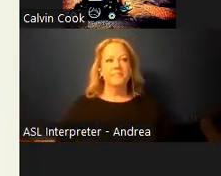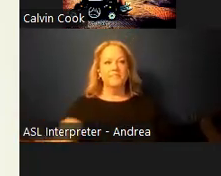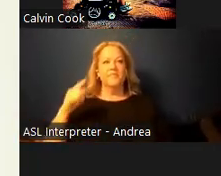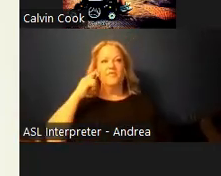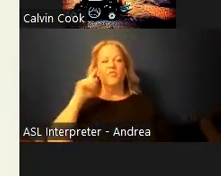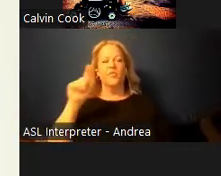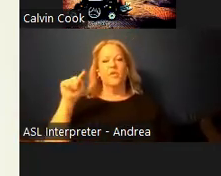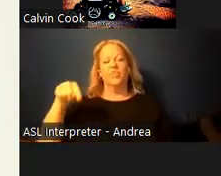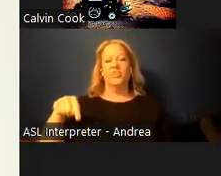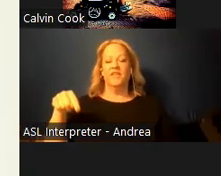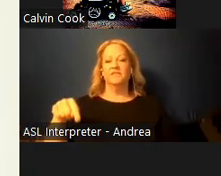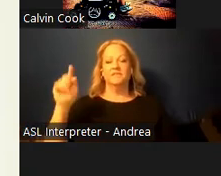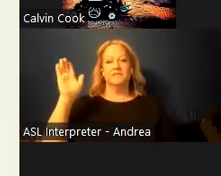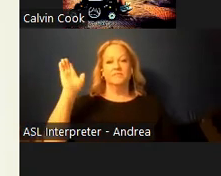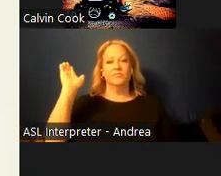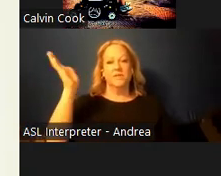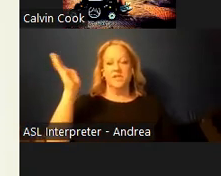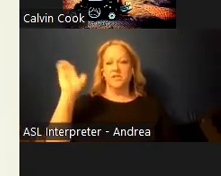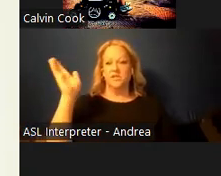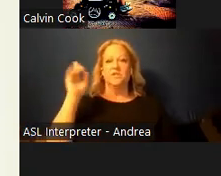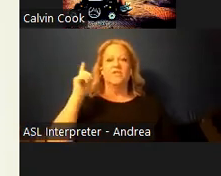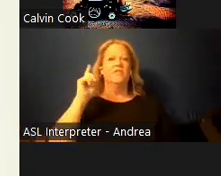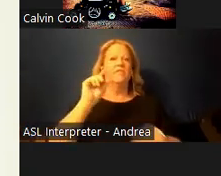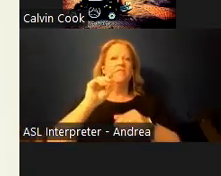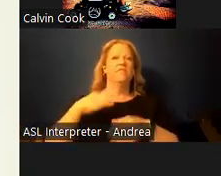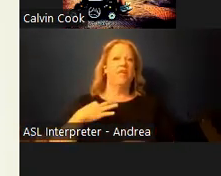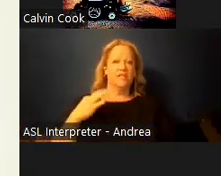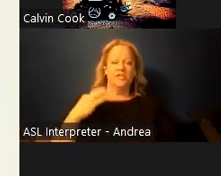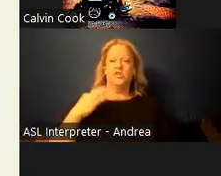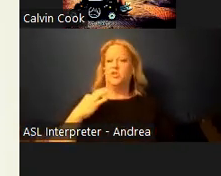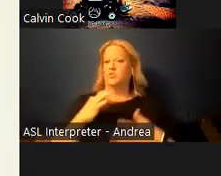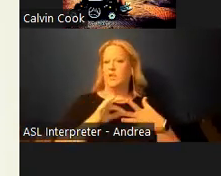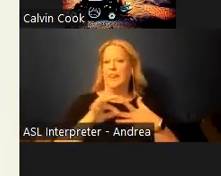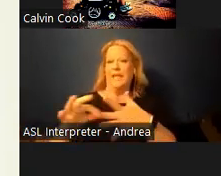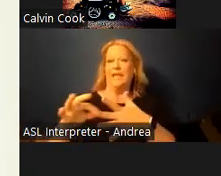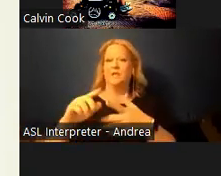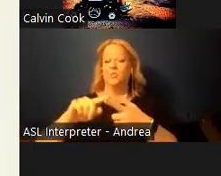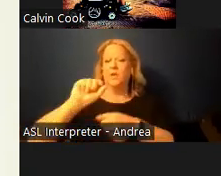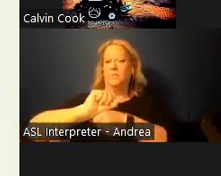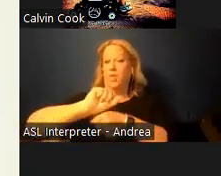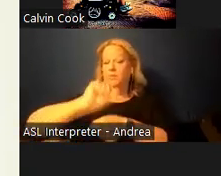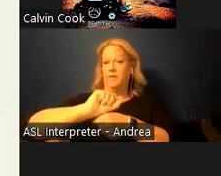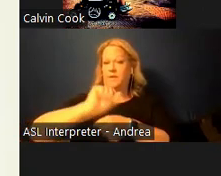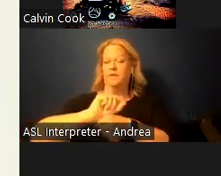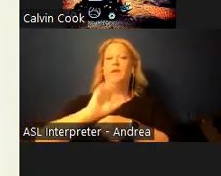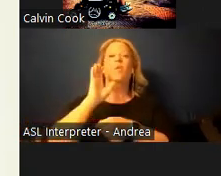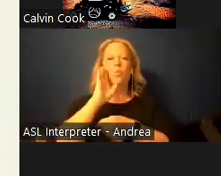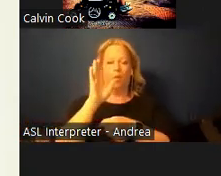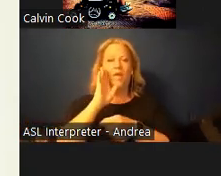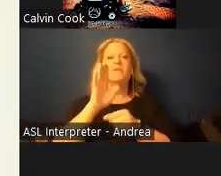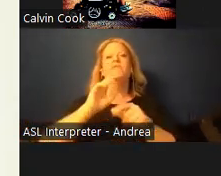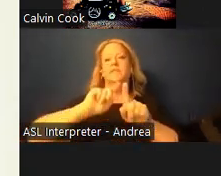volunteering to employment. And we are going to have a panel of presenters